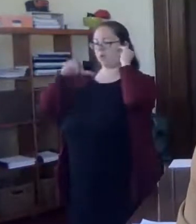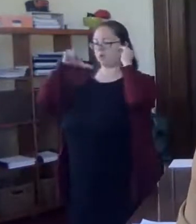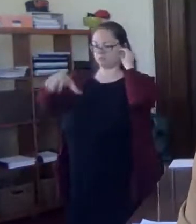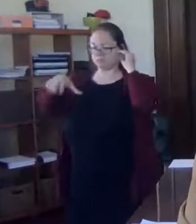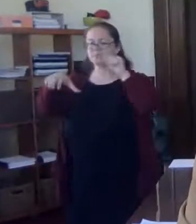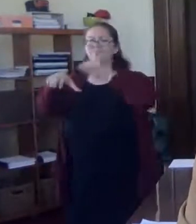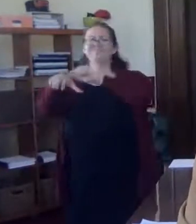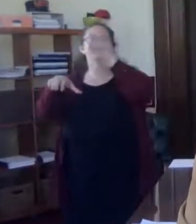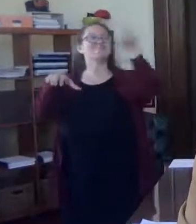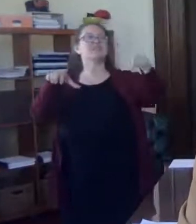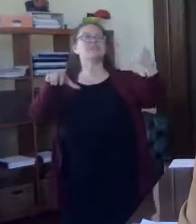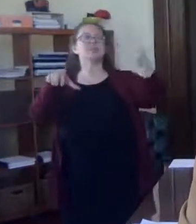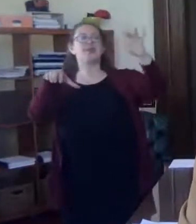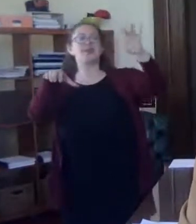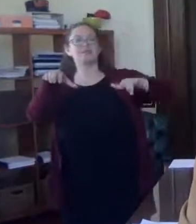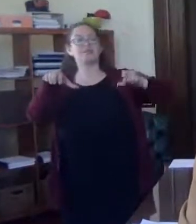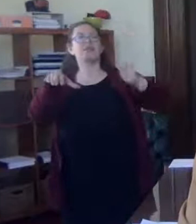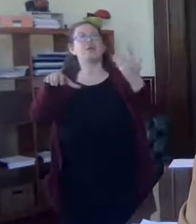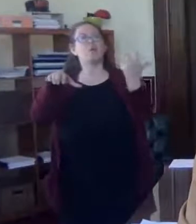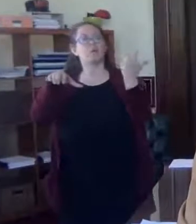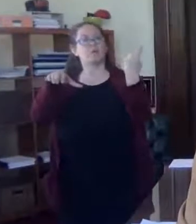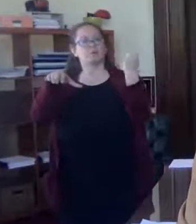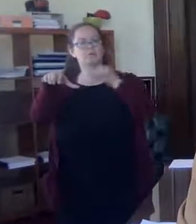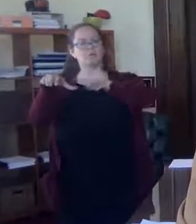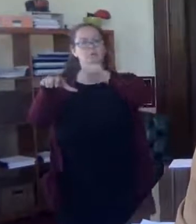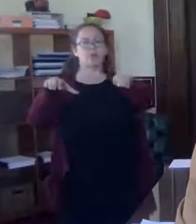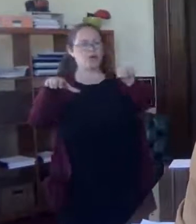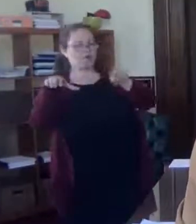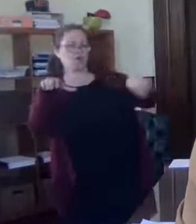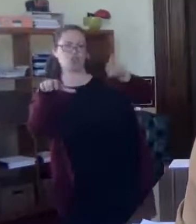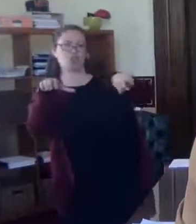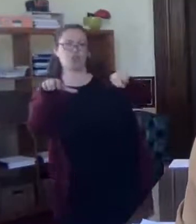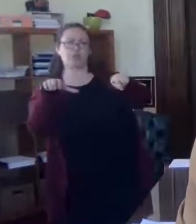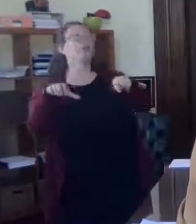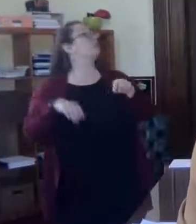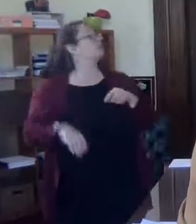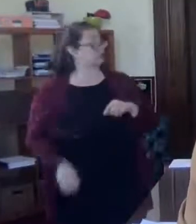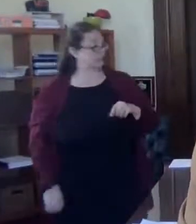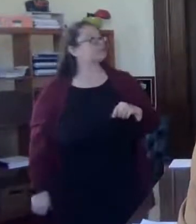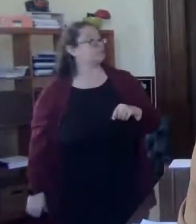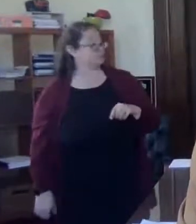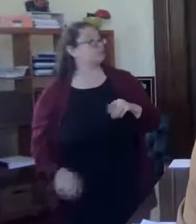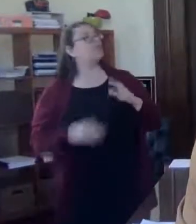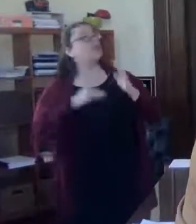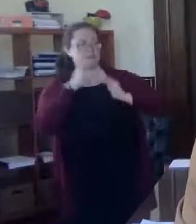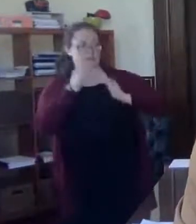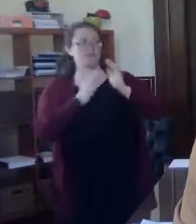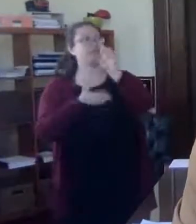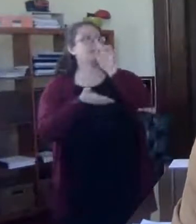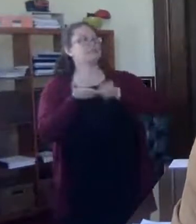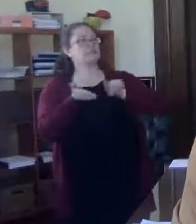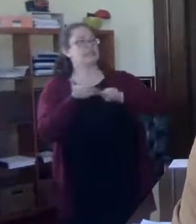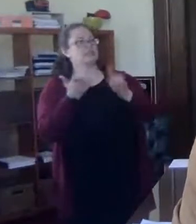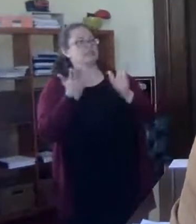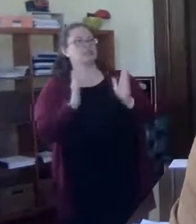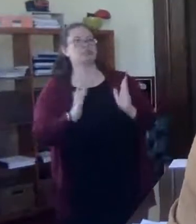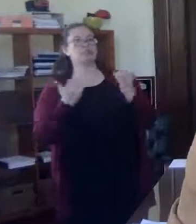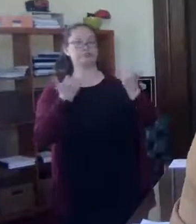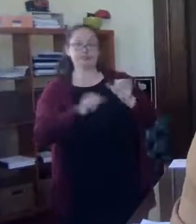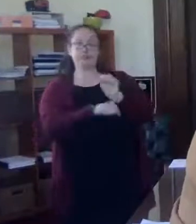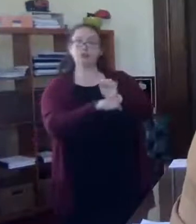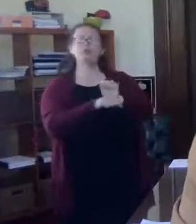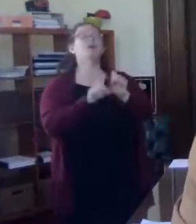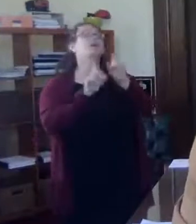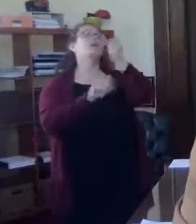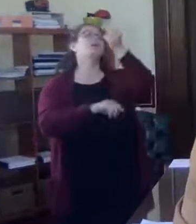like an inspector to be able to come out and take a look at it. Yes, building inspectors are still working. They are not